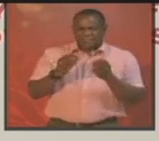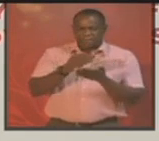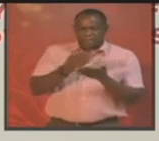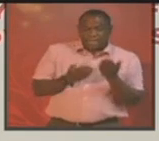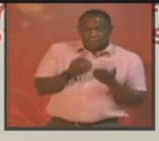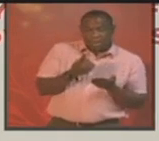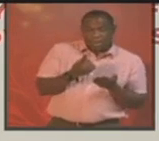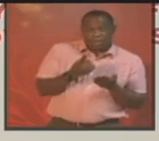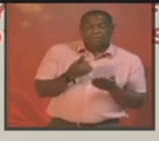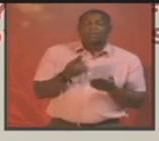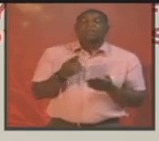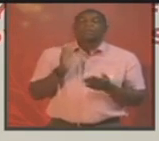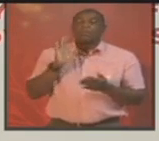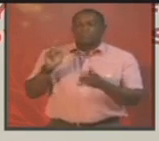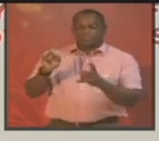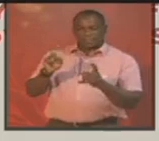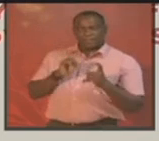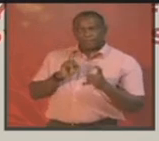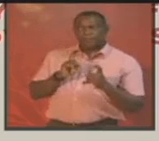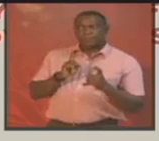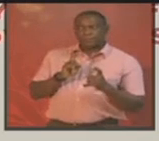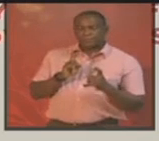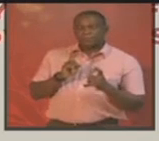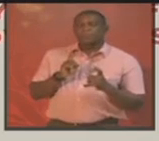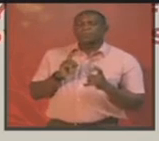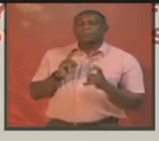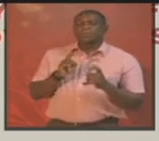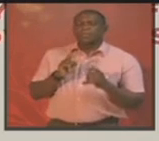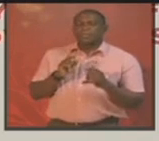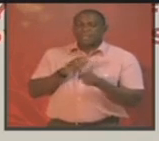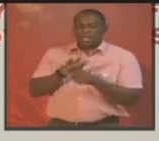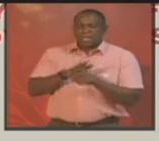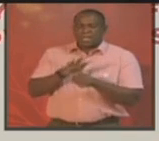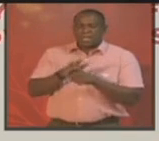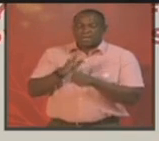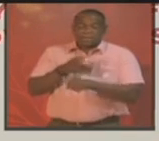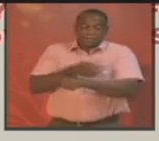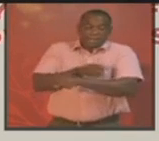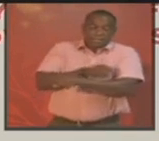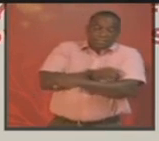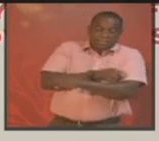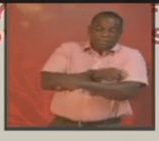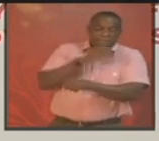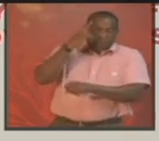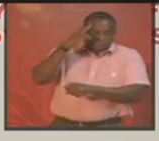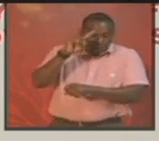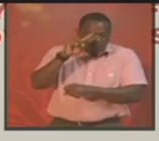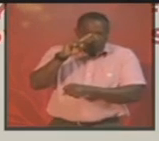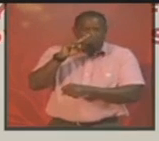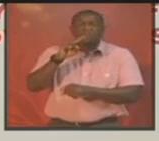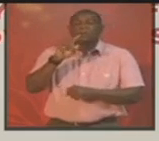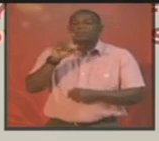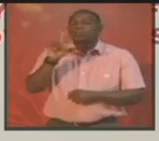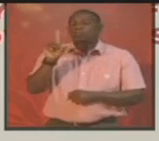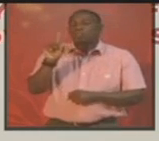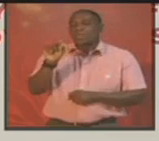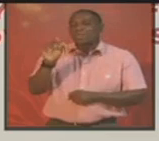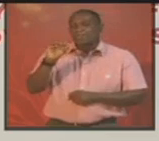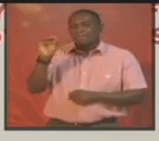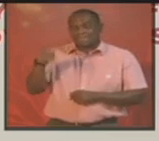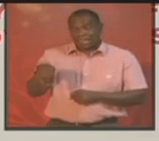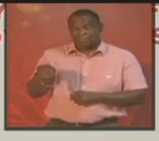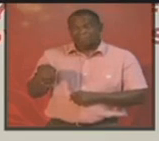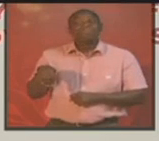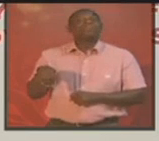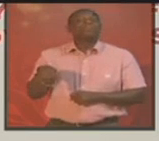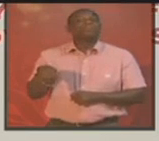of 20% of our population in tranches. I could announce that the first